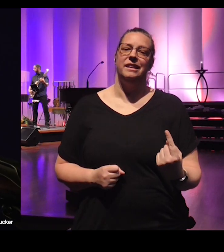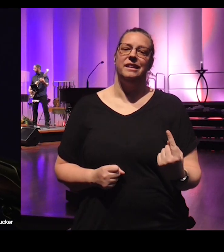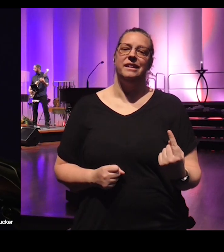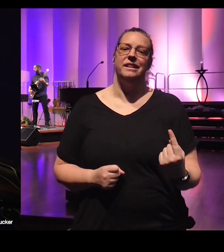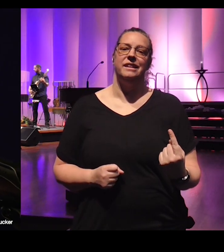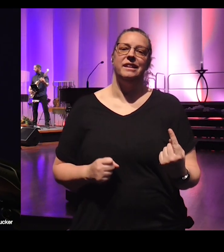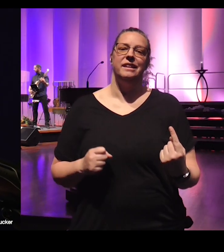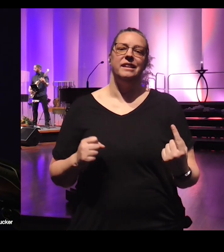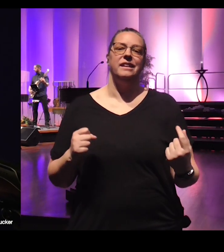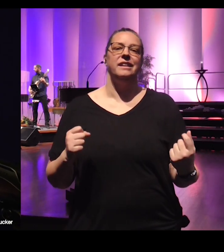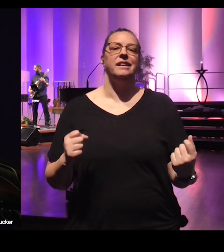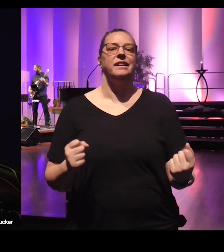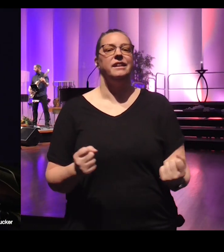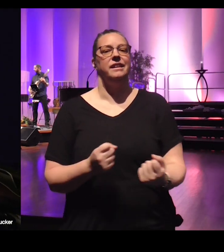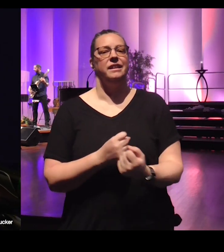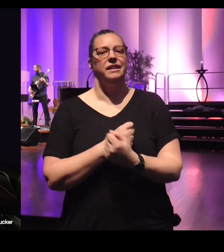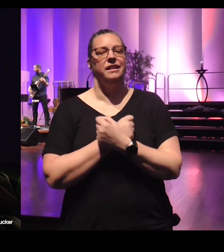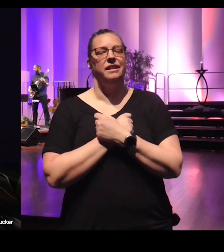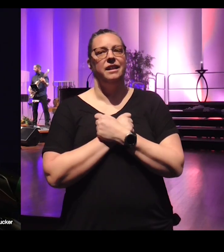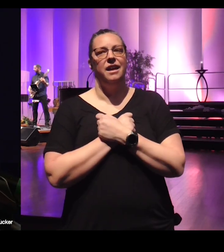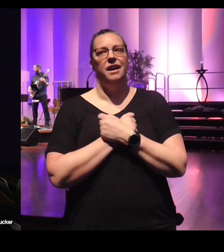only